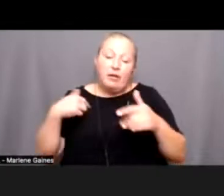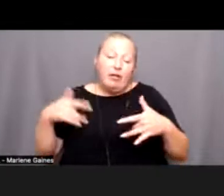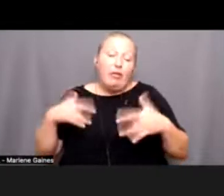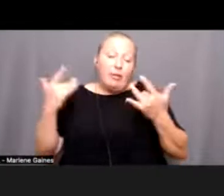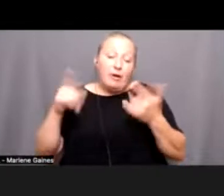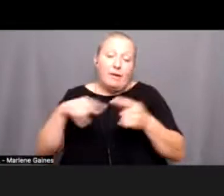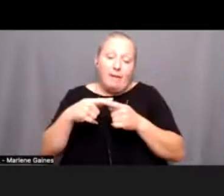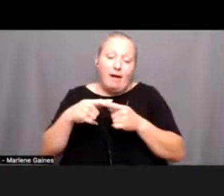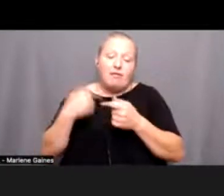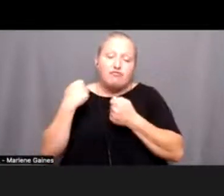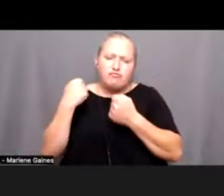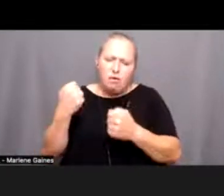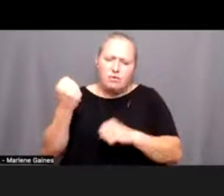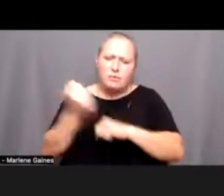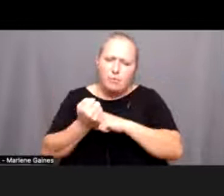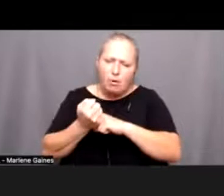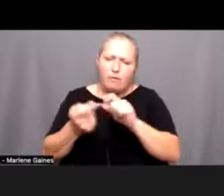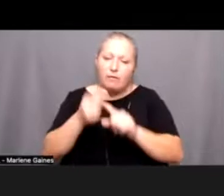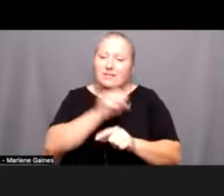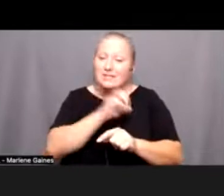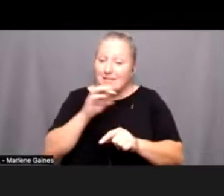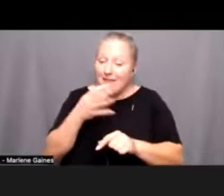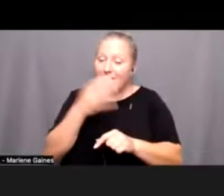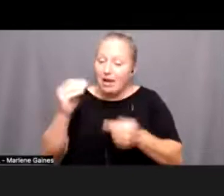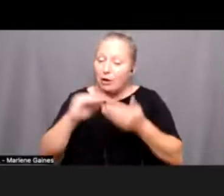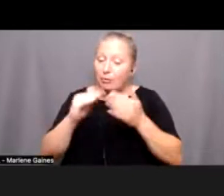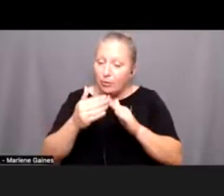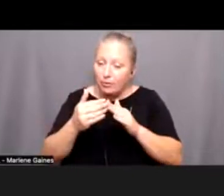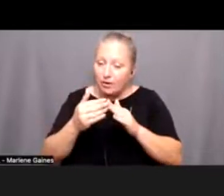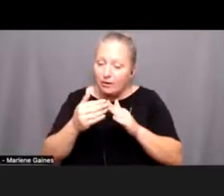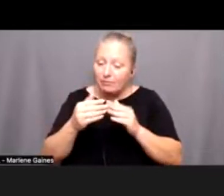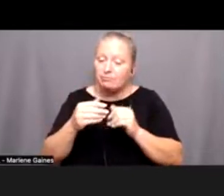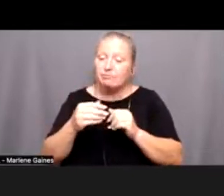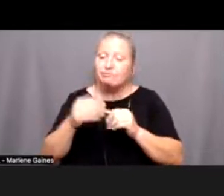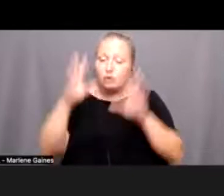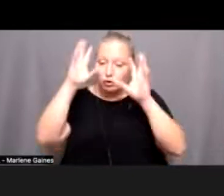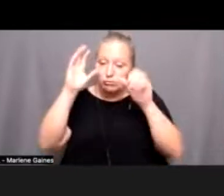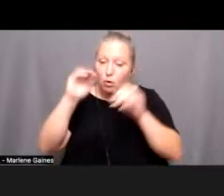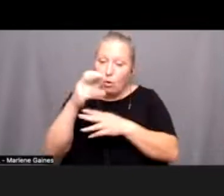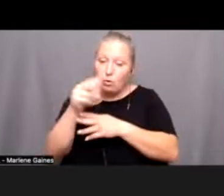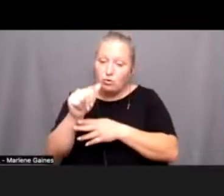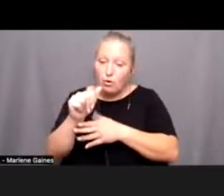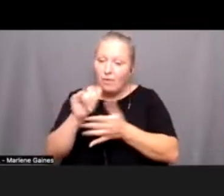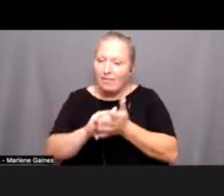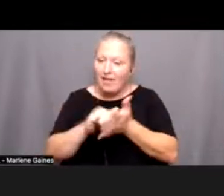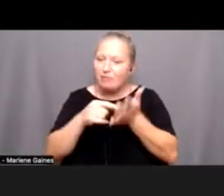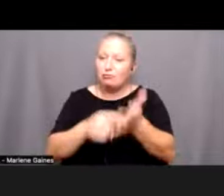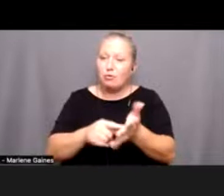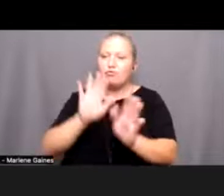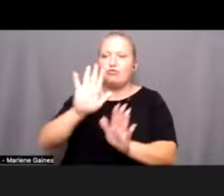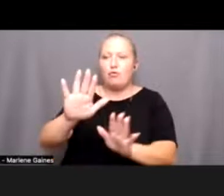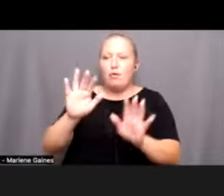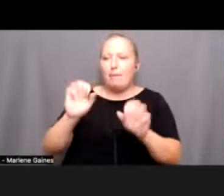the strong support that we have from staff and from the community. And I think Superintendent Ochoa, that's just a testament to your ability